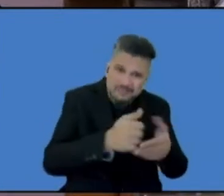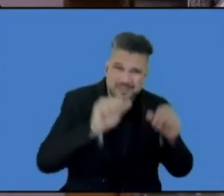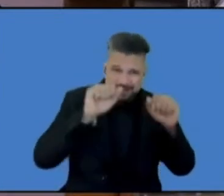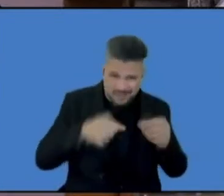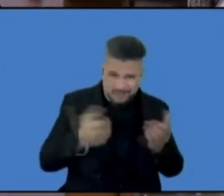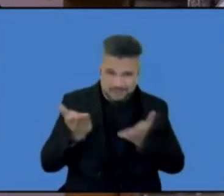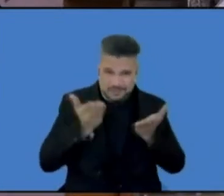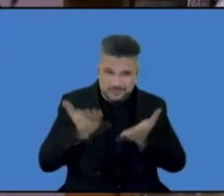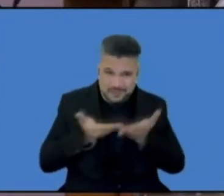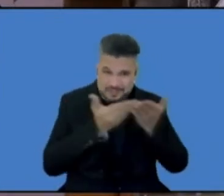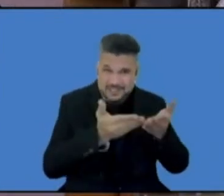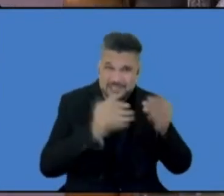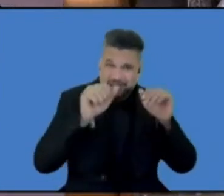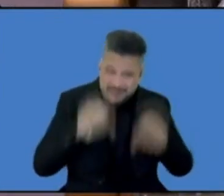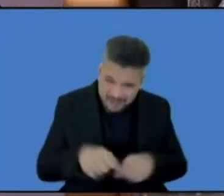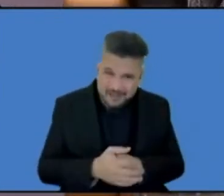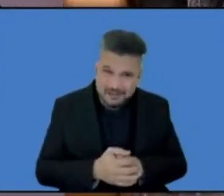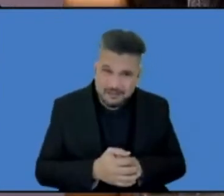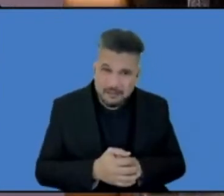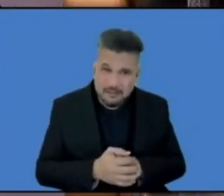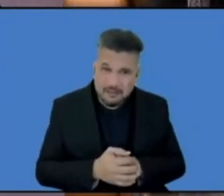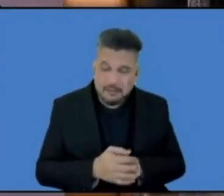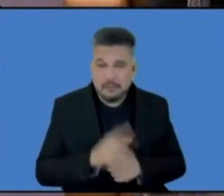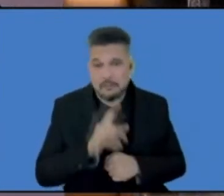box. We are working on